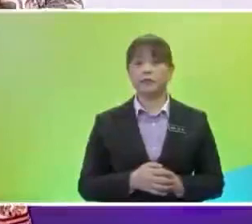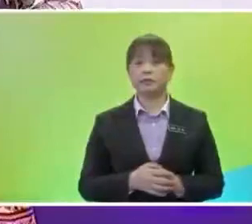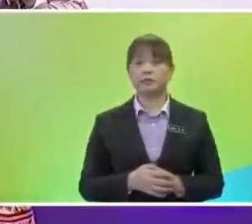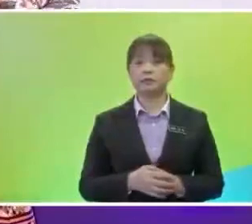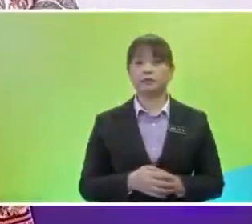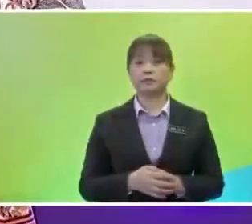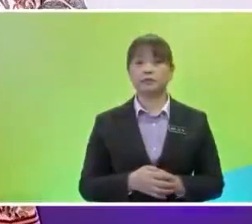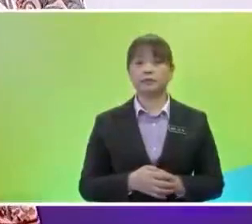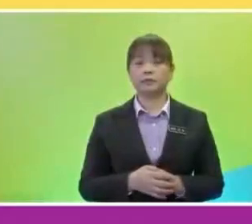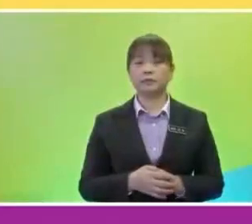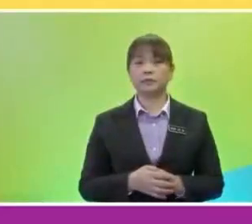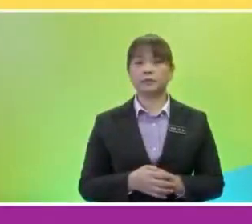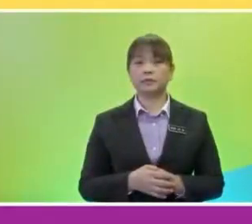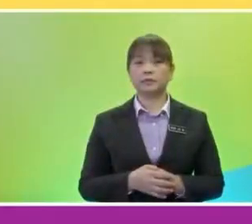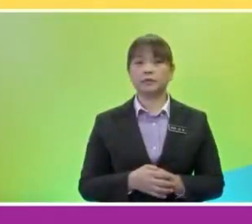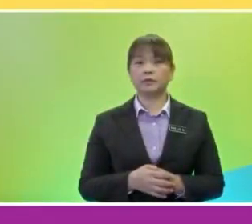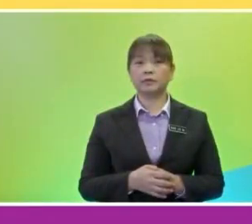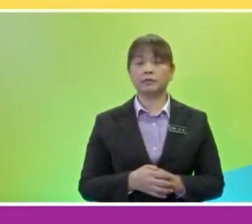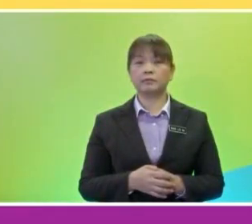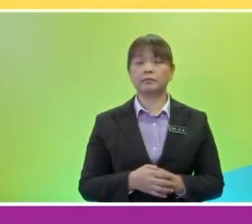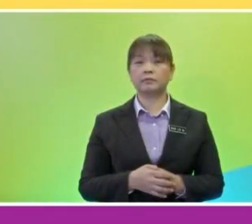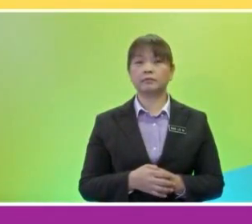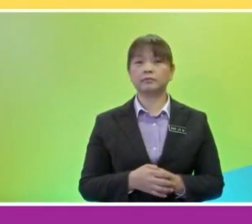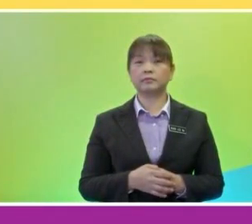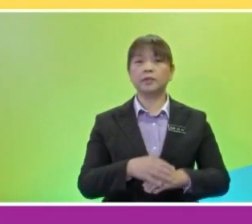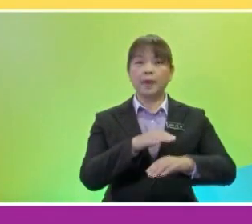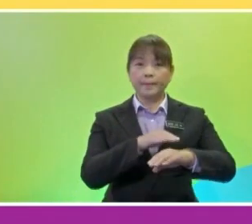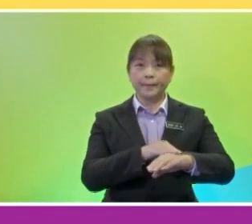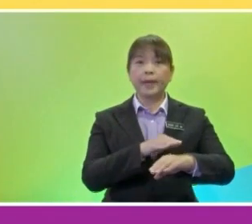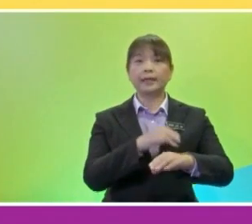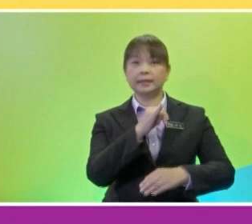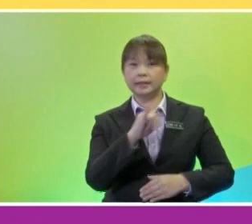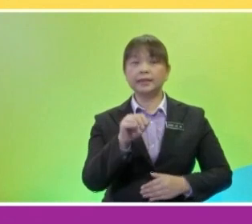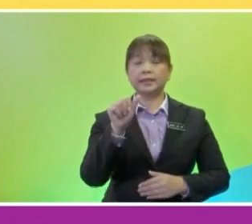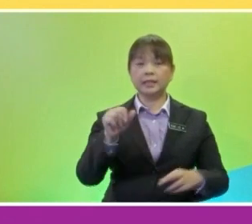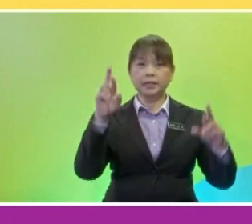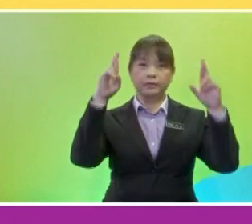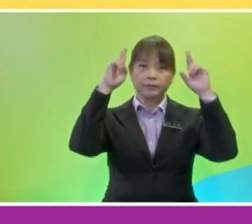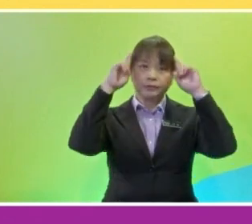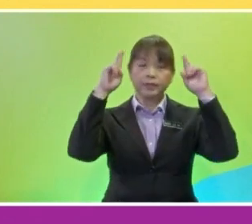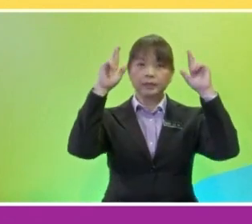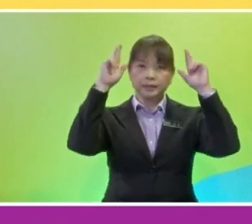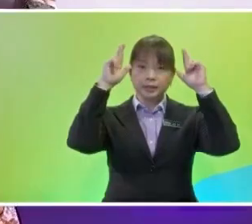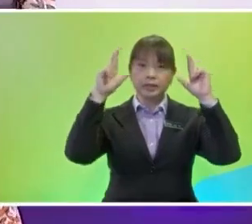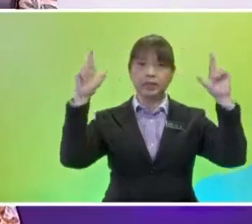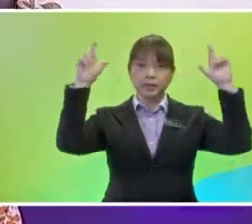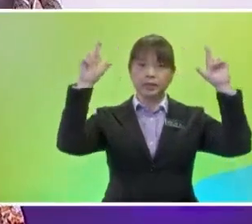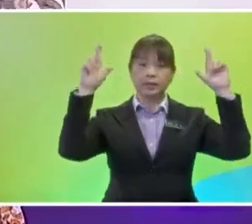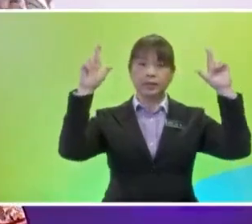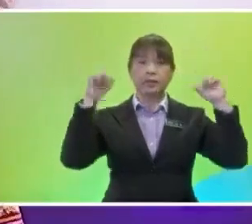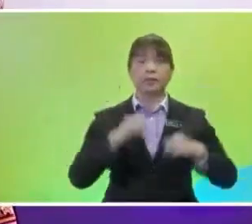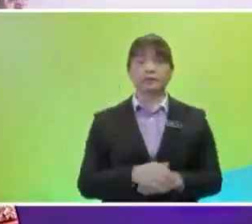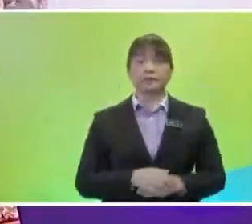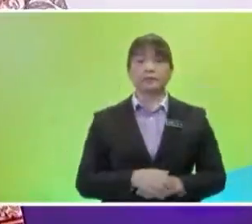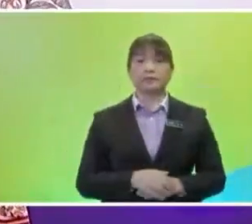example. Petting a reindeer was the most exciting experience in Sweden. I had many experiences in Sweden. All